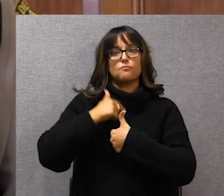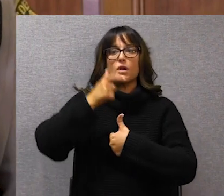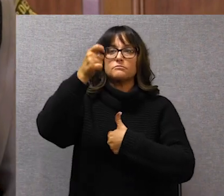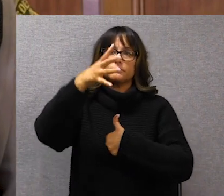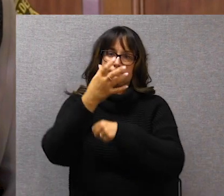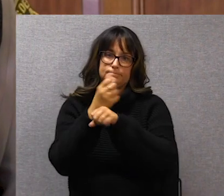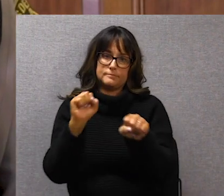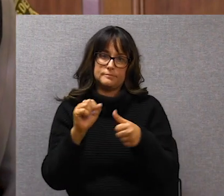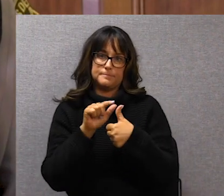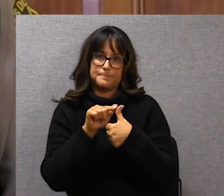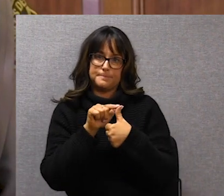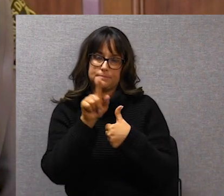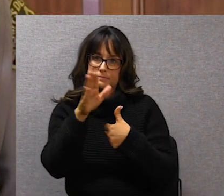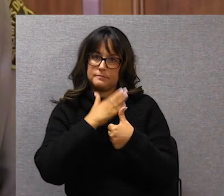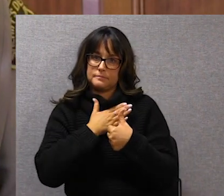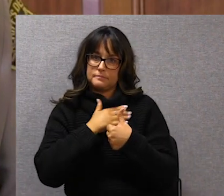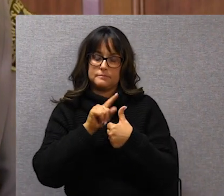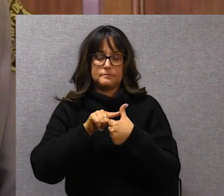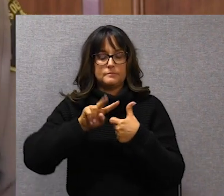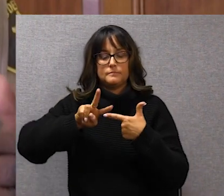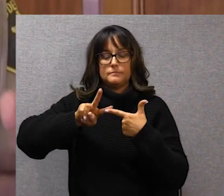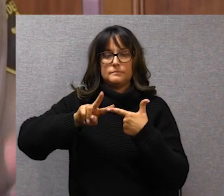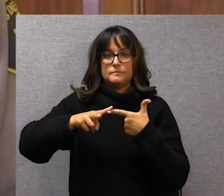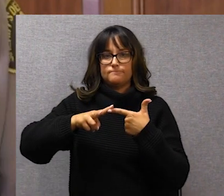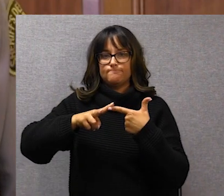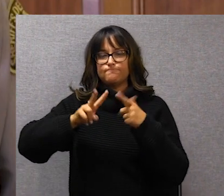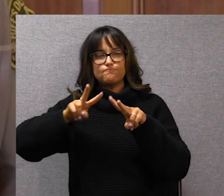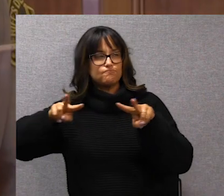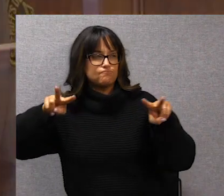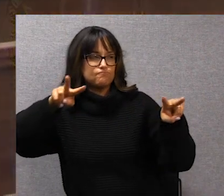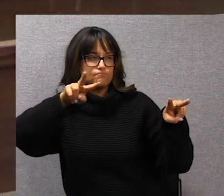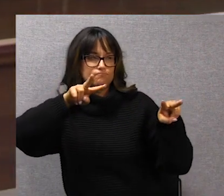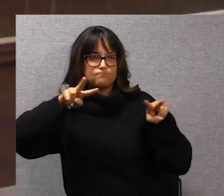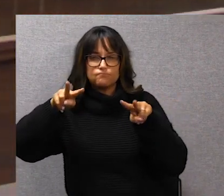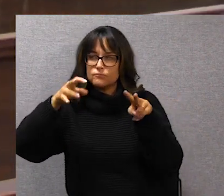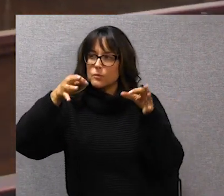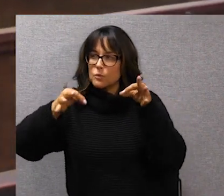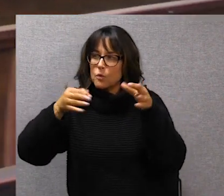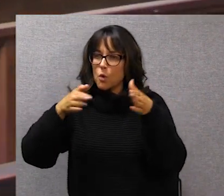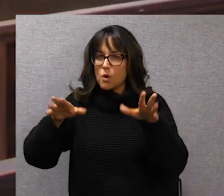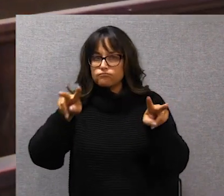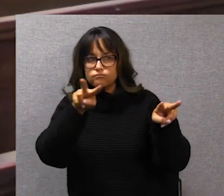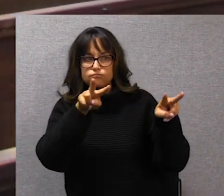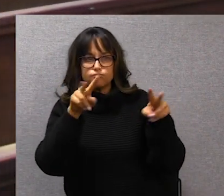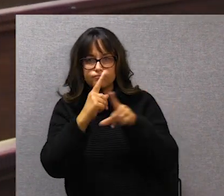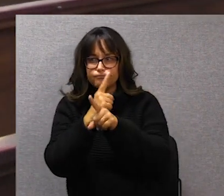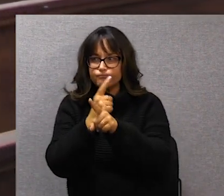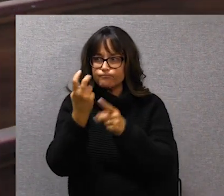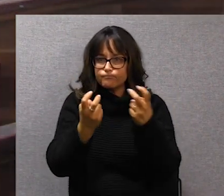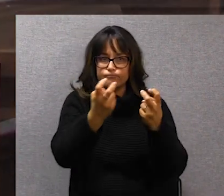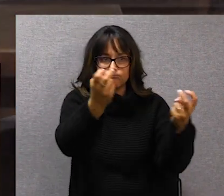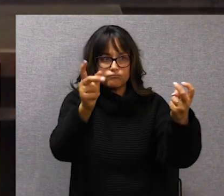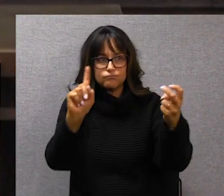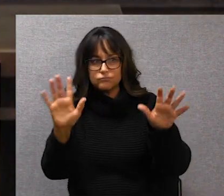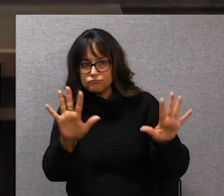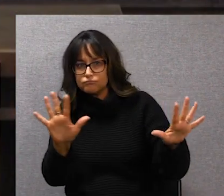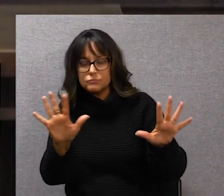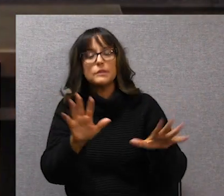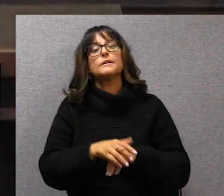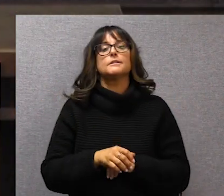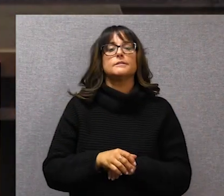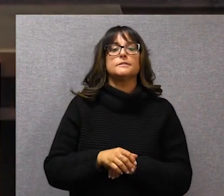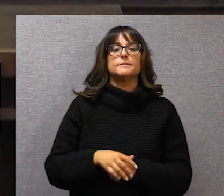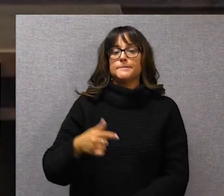safe. Second part of my job is to secure the courtroom and make sure everybody's in place. As